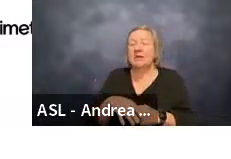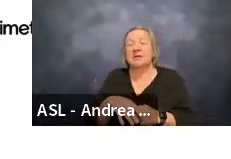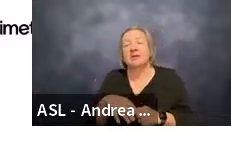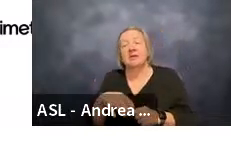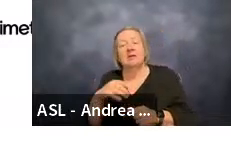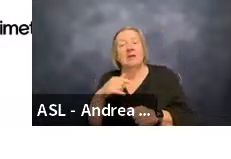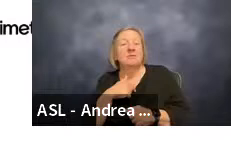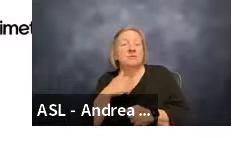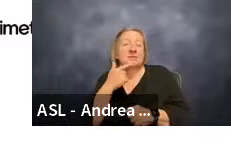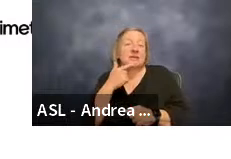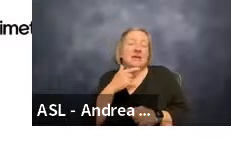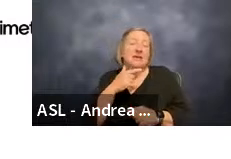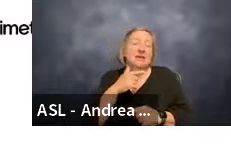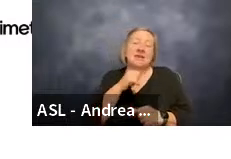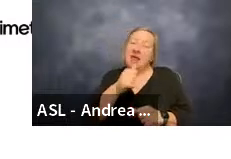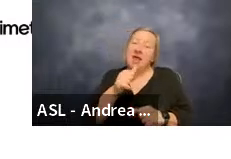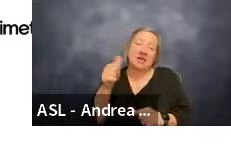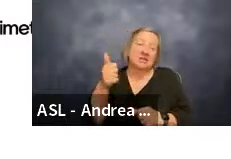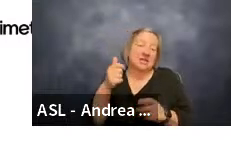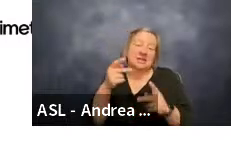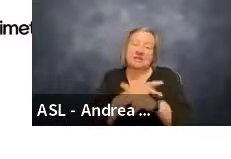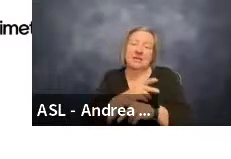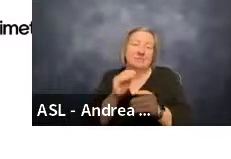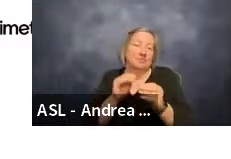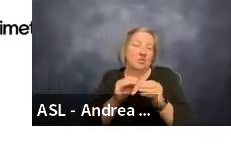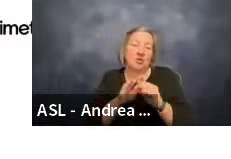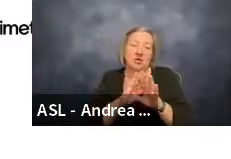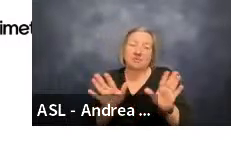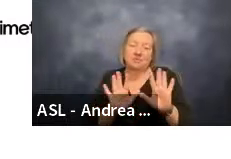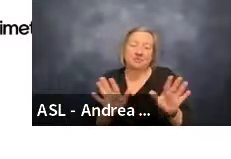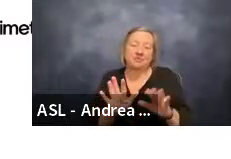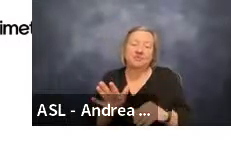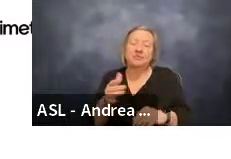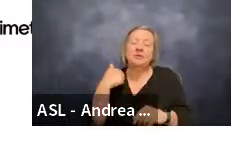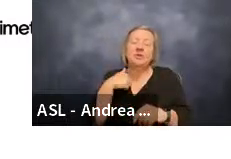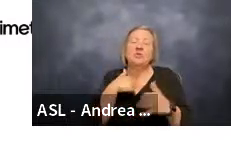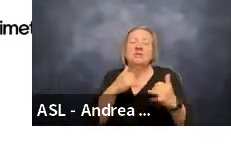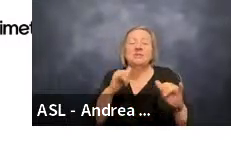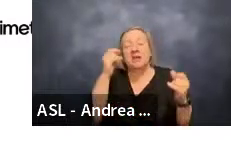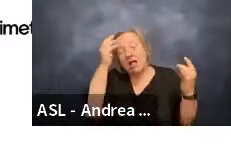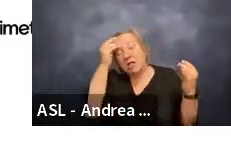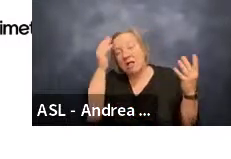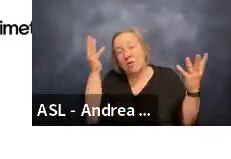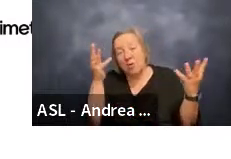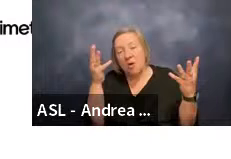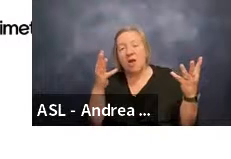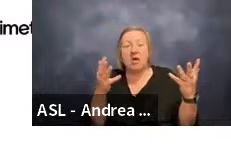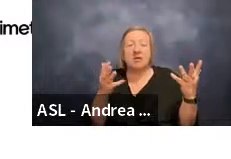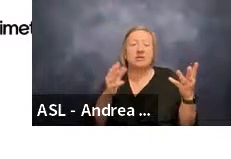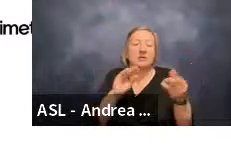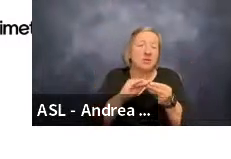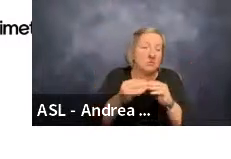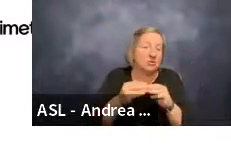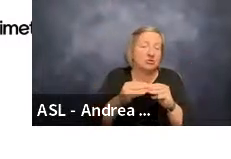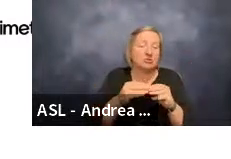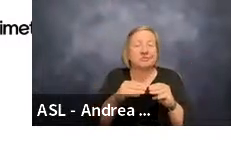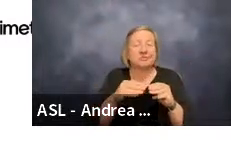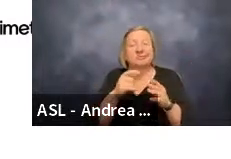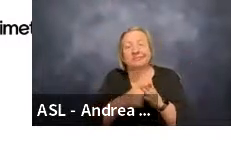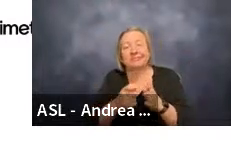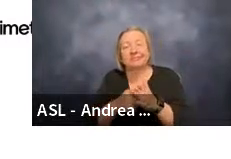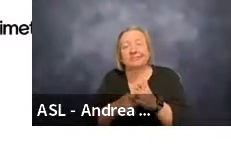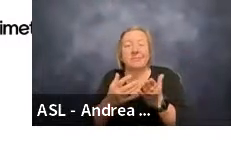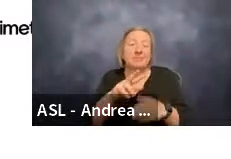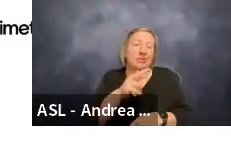to say not 10 times more for sure. We're still considering rates, and you know, it could be in the range of